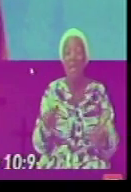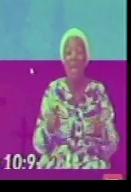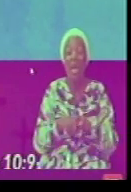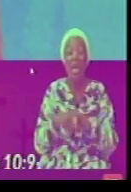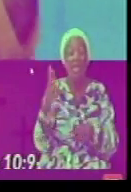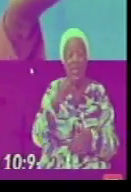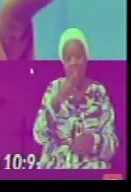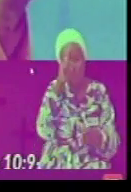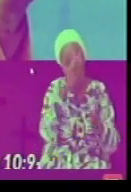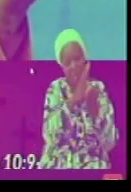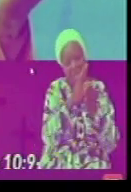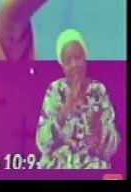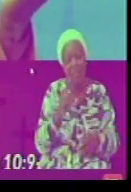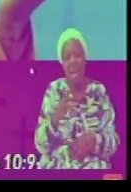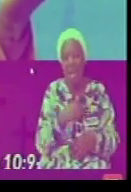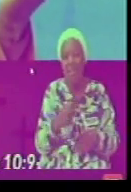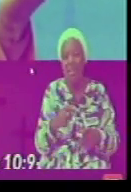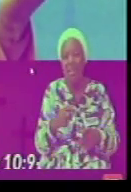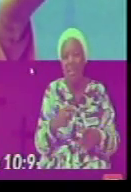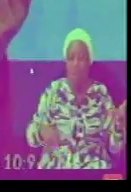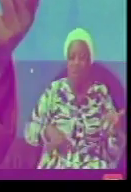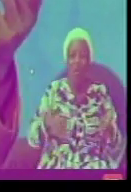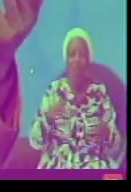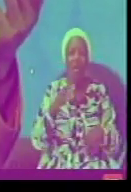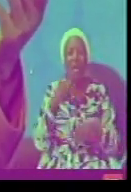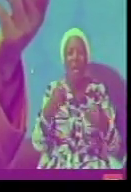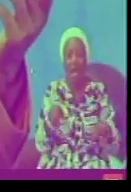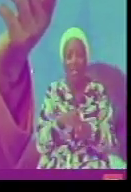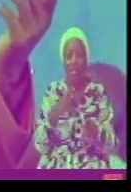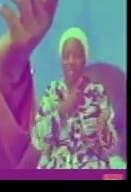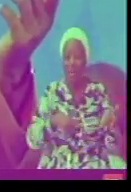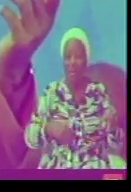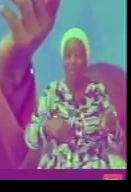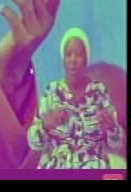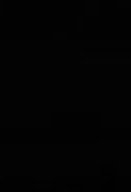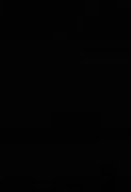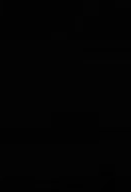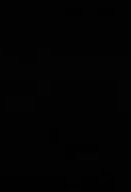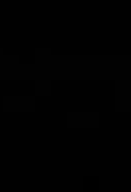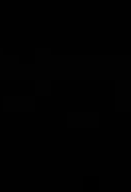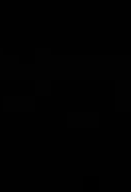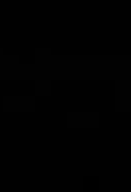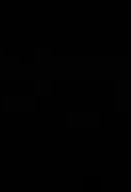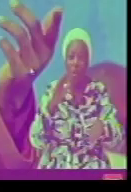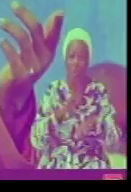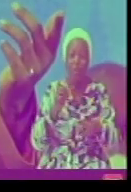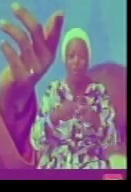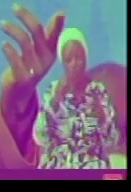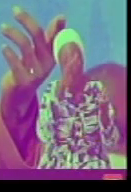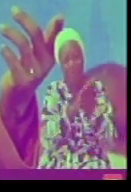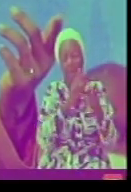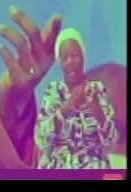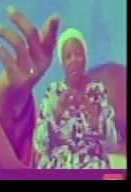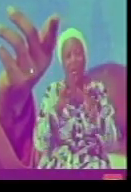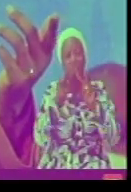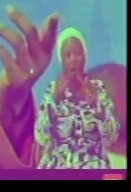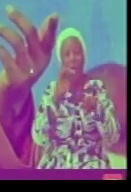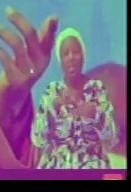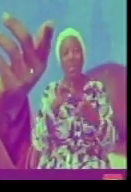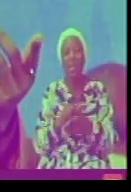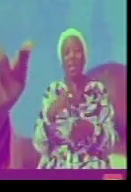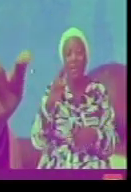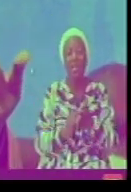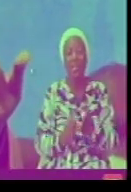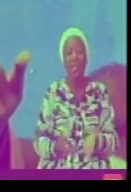Lord because they couldn't save themselves. And as they believed, as the Lord had called upon them to believe on